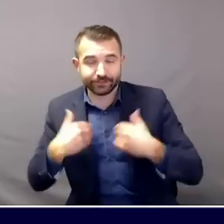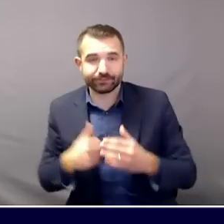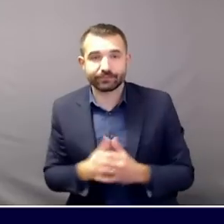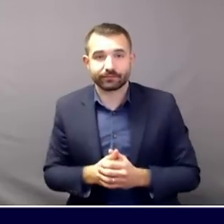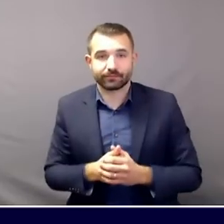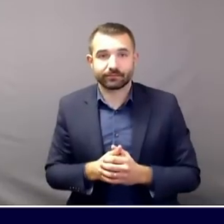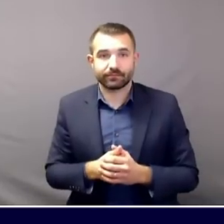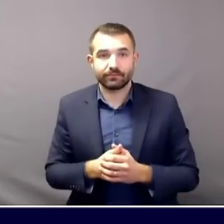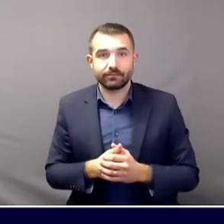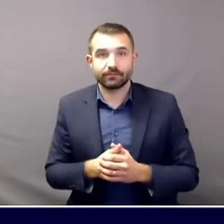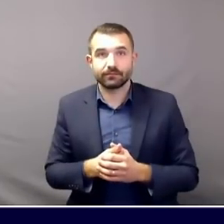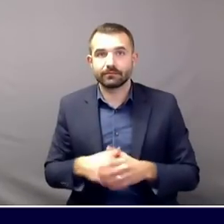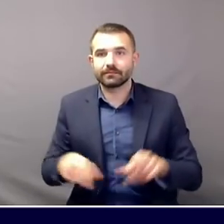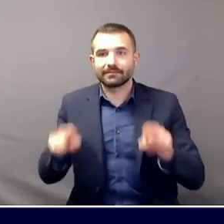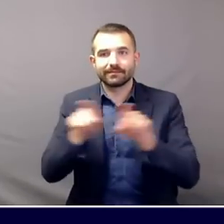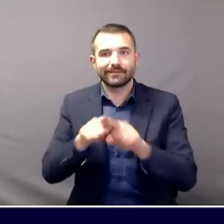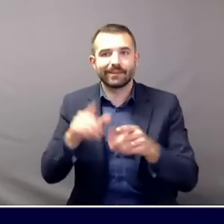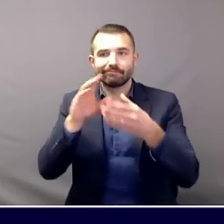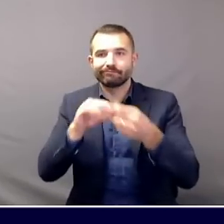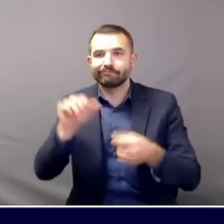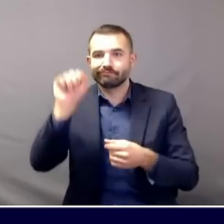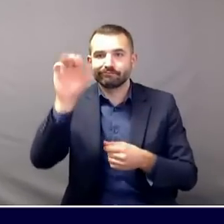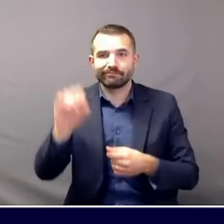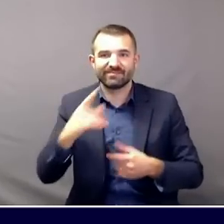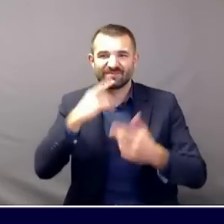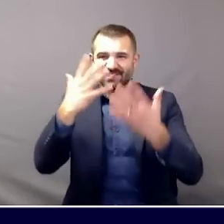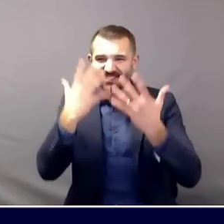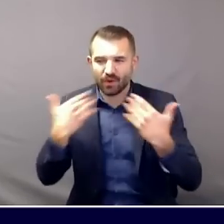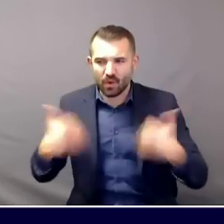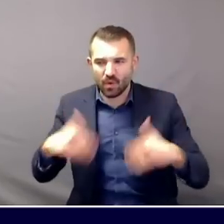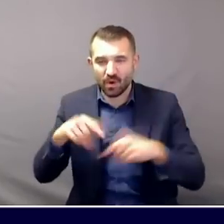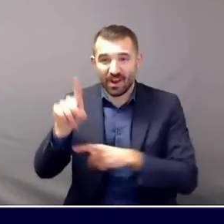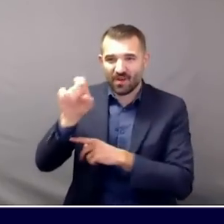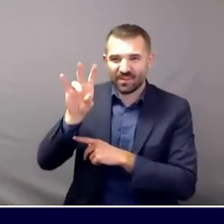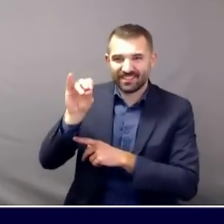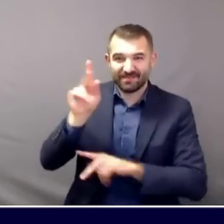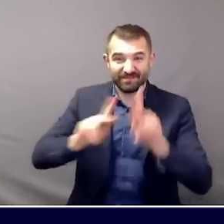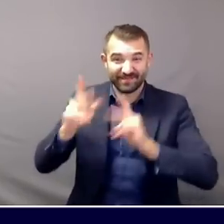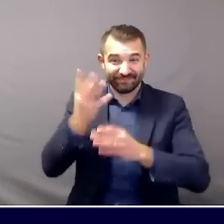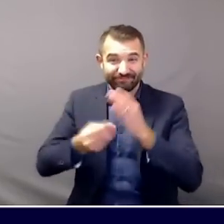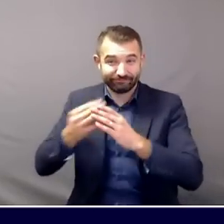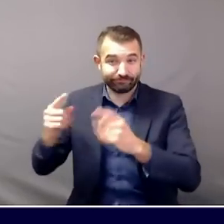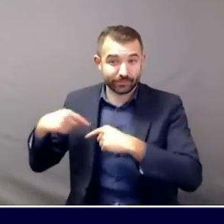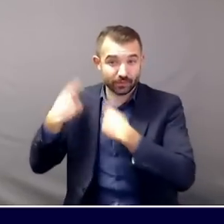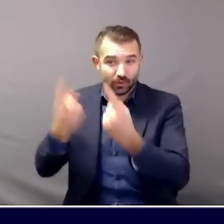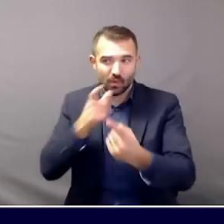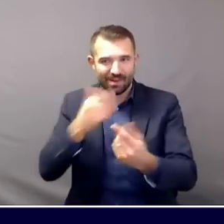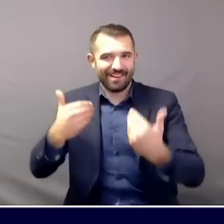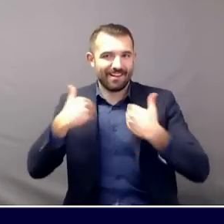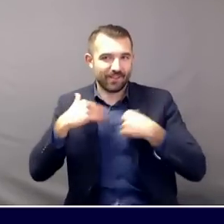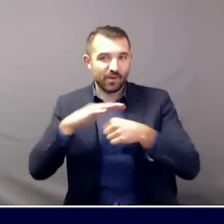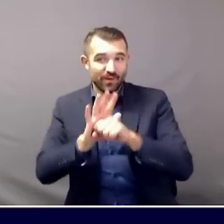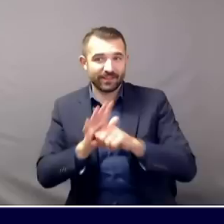sadly, 170 individuals have passed away with COVID-19, and